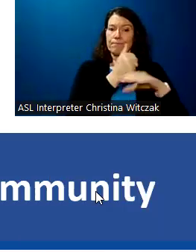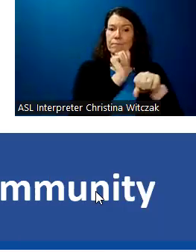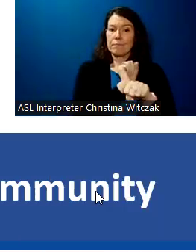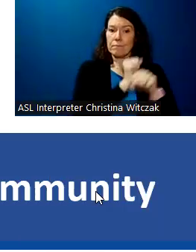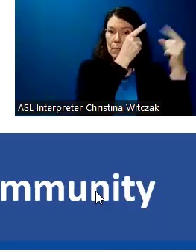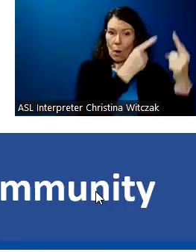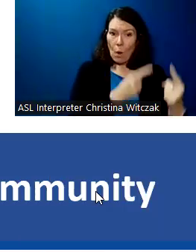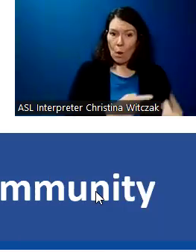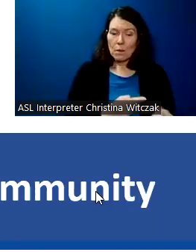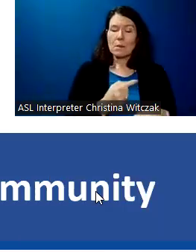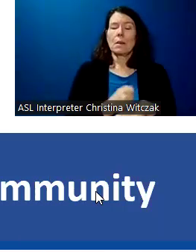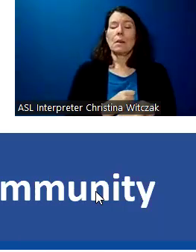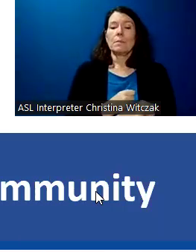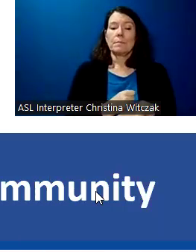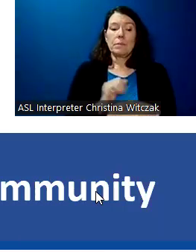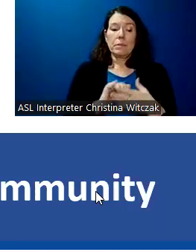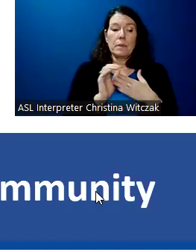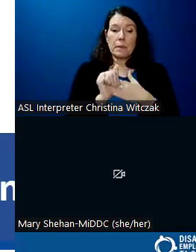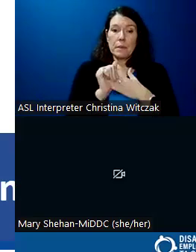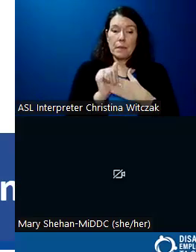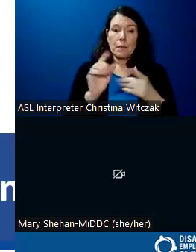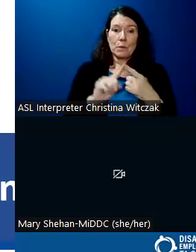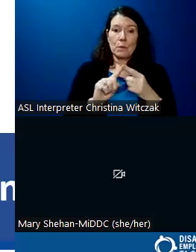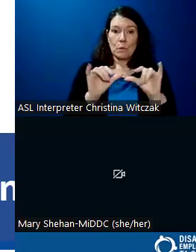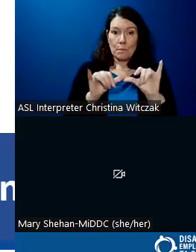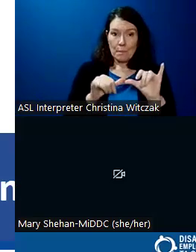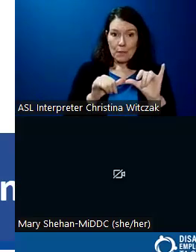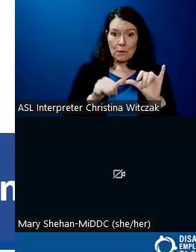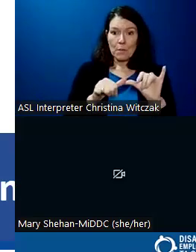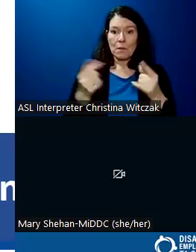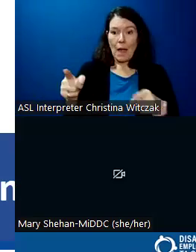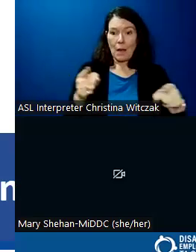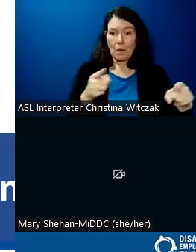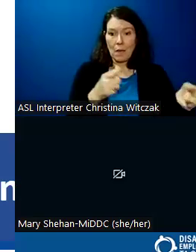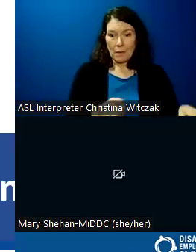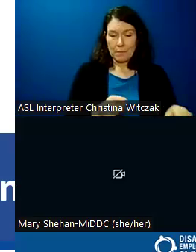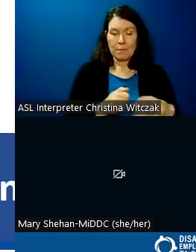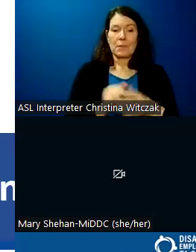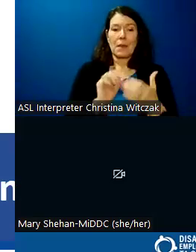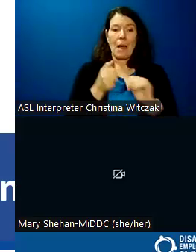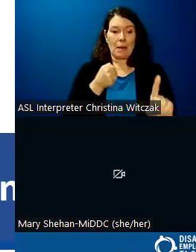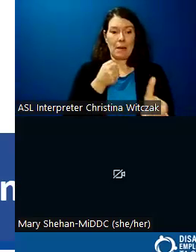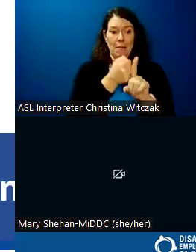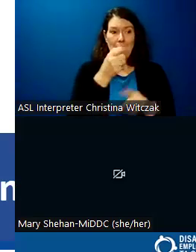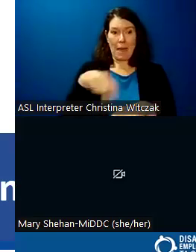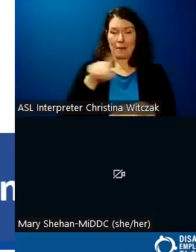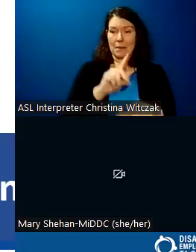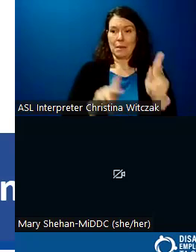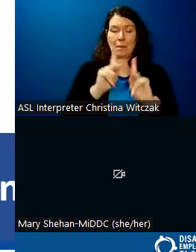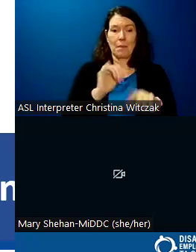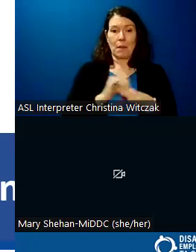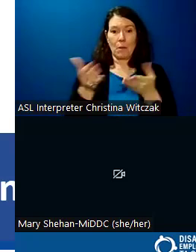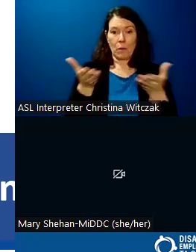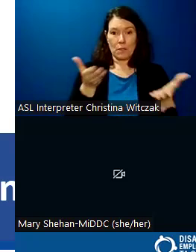and objectives that lead to measurable outcomes that impact the folks that we are serving in each